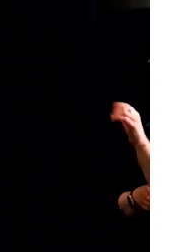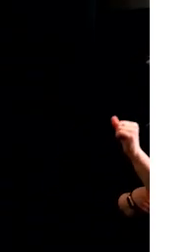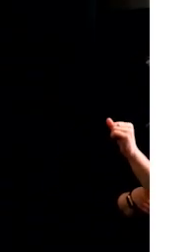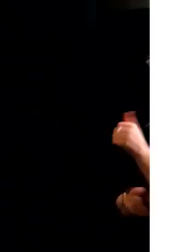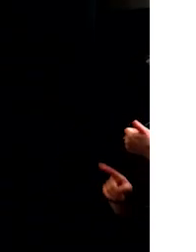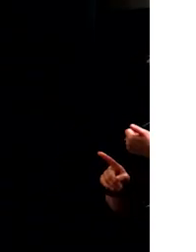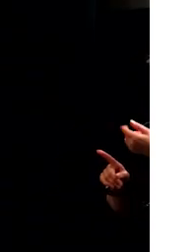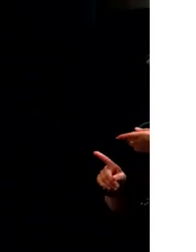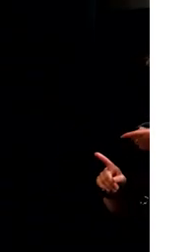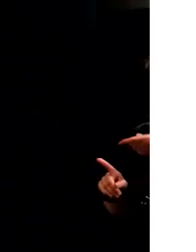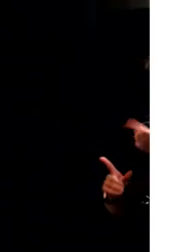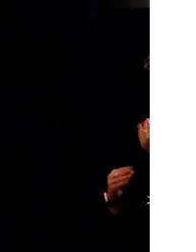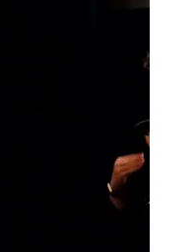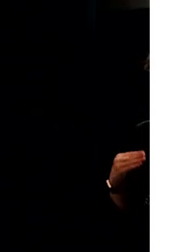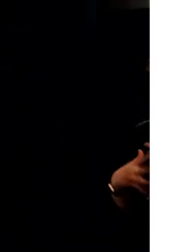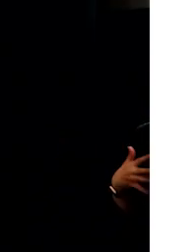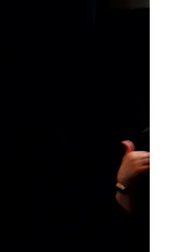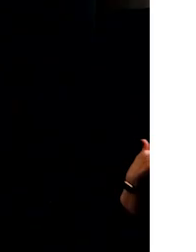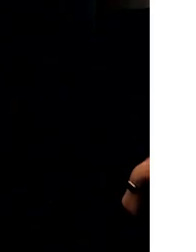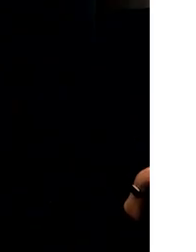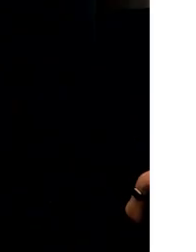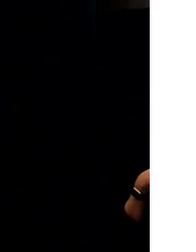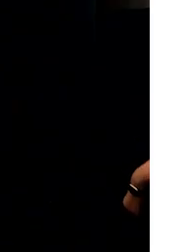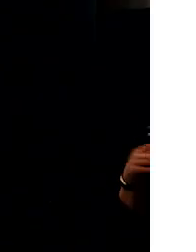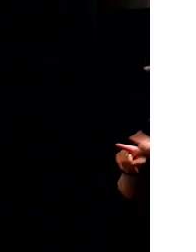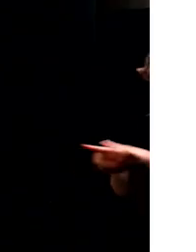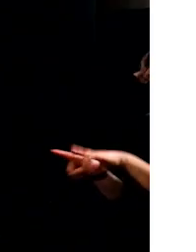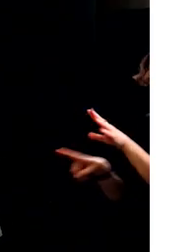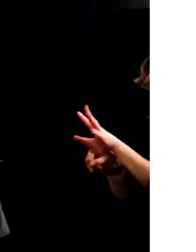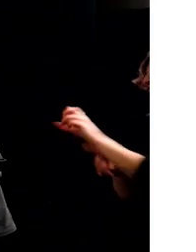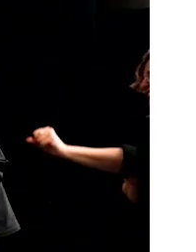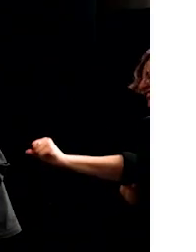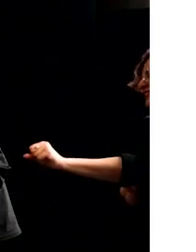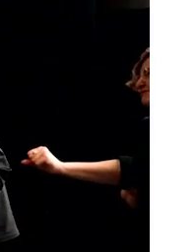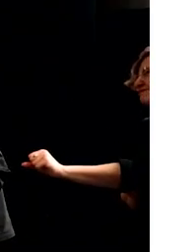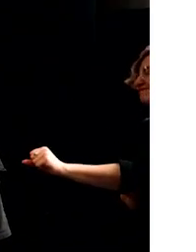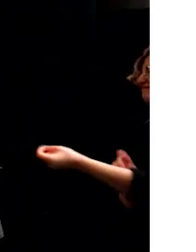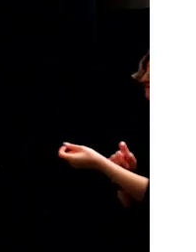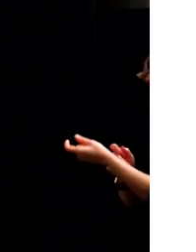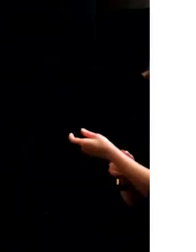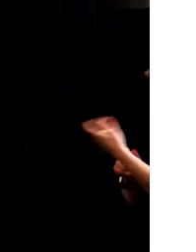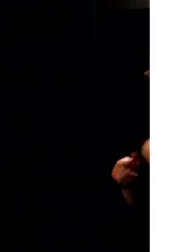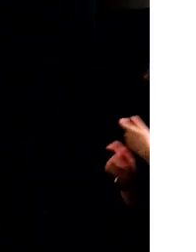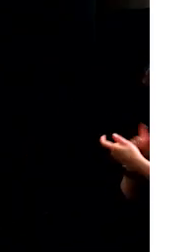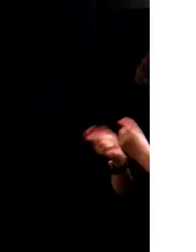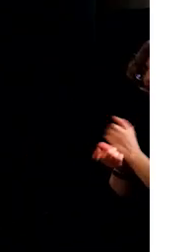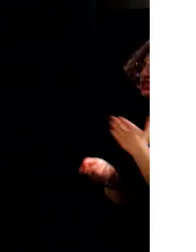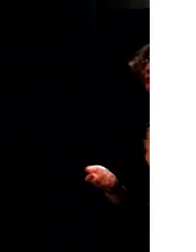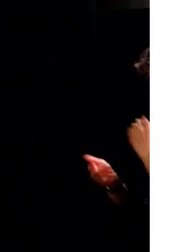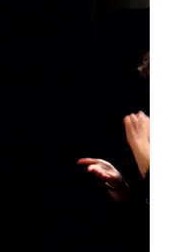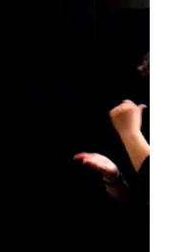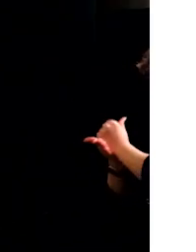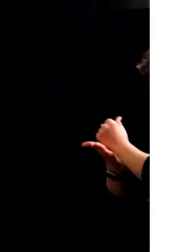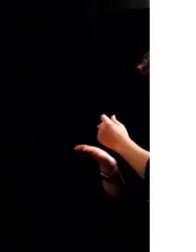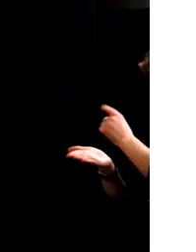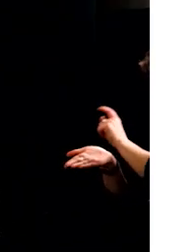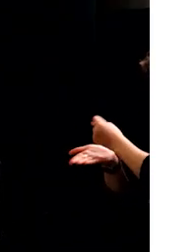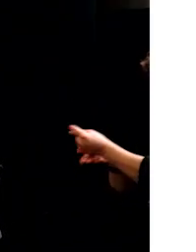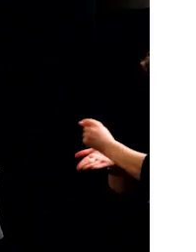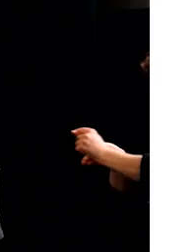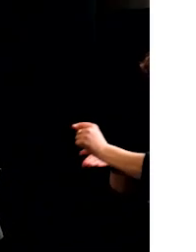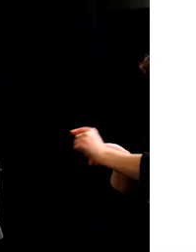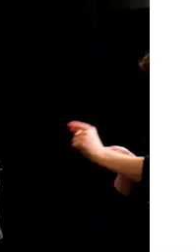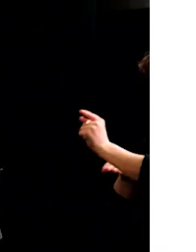very intimidating, but also very awesome. Like, I changed my graduate thesis the semester I was graduating. That's how